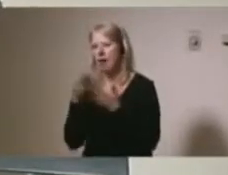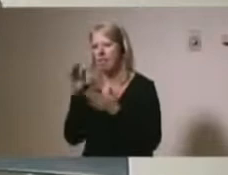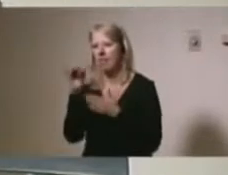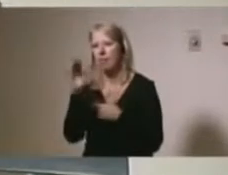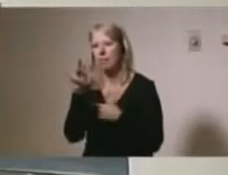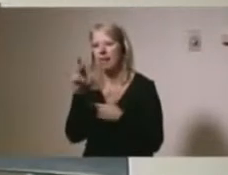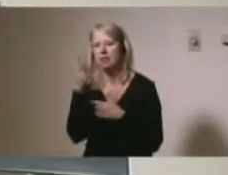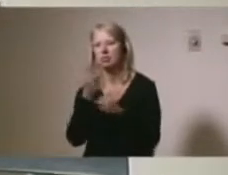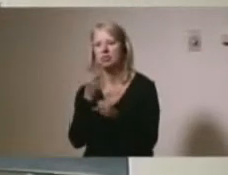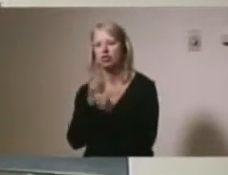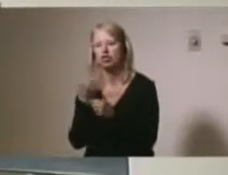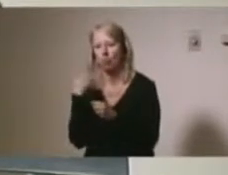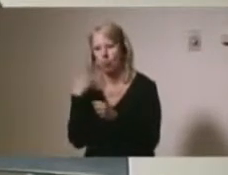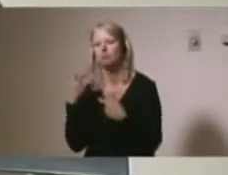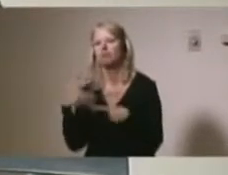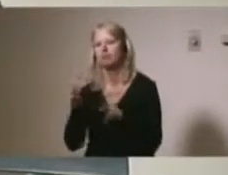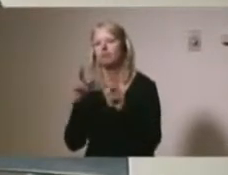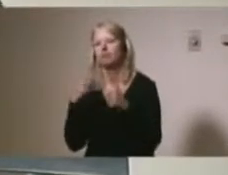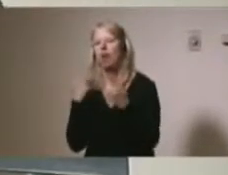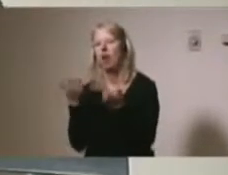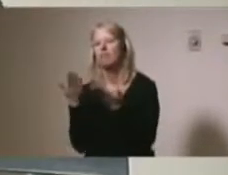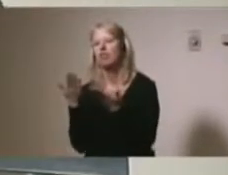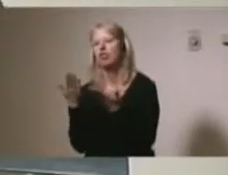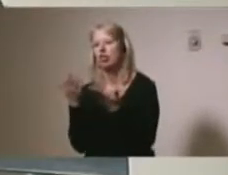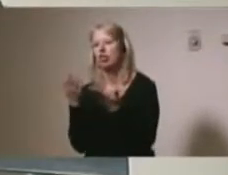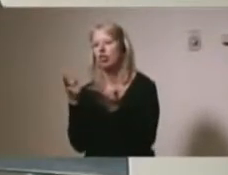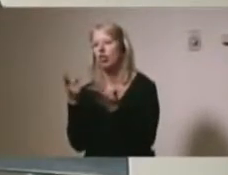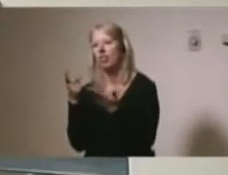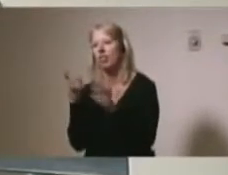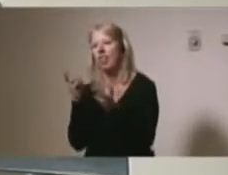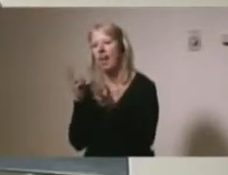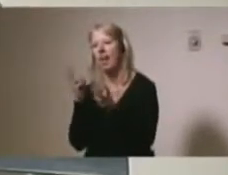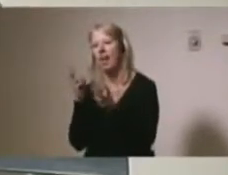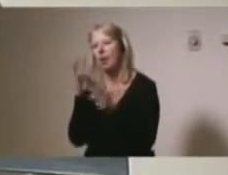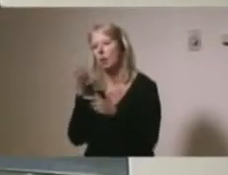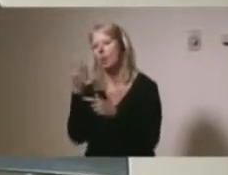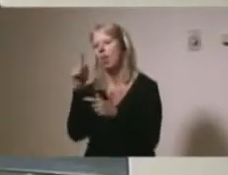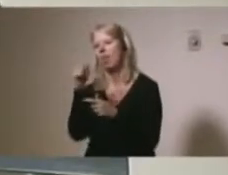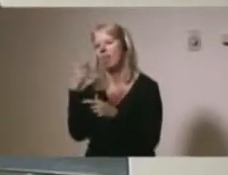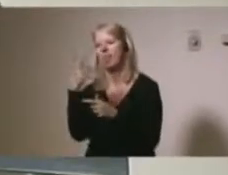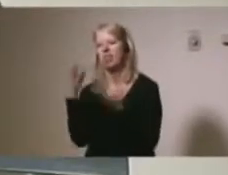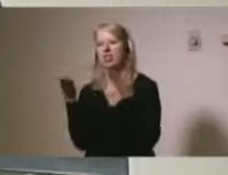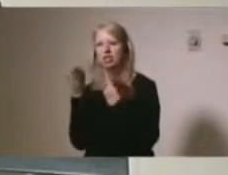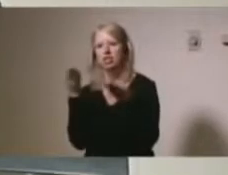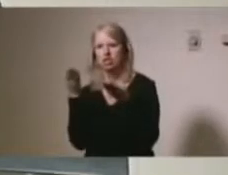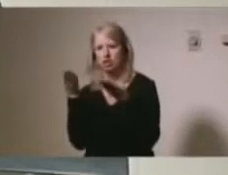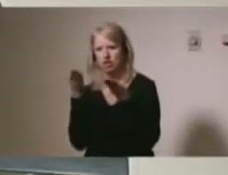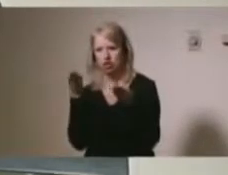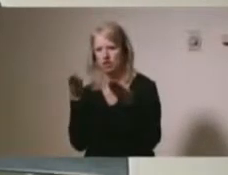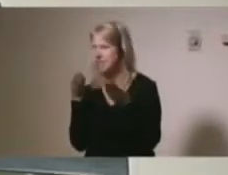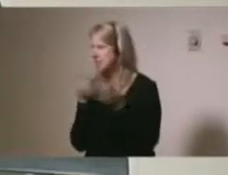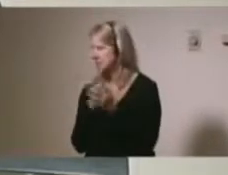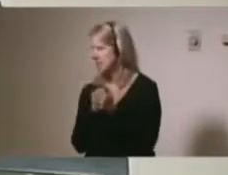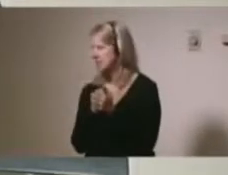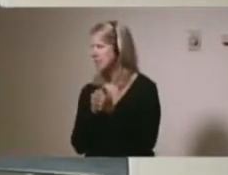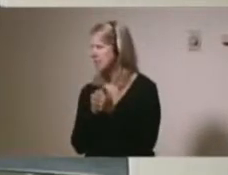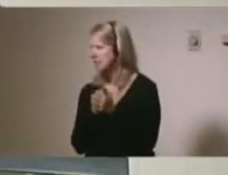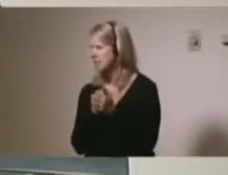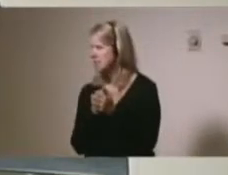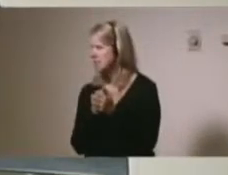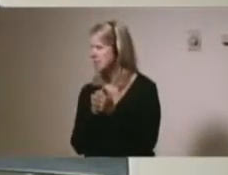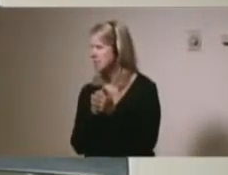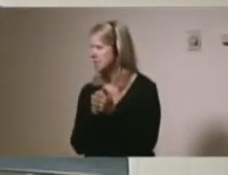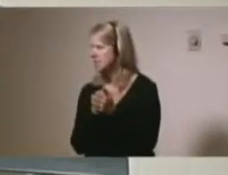ago, which allows us now to offer these wealth services. We've also developed